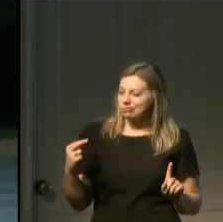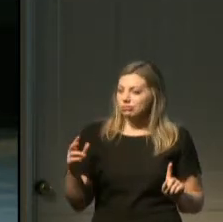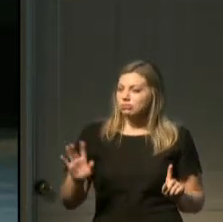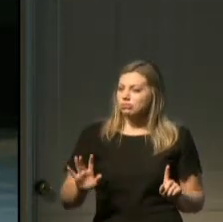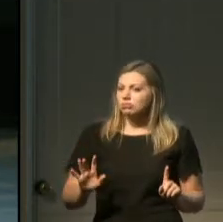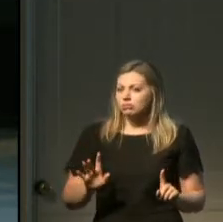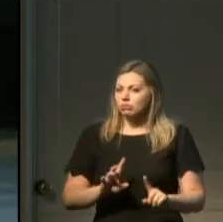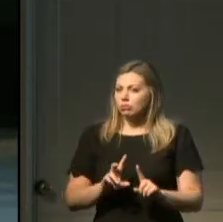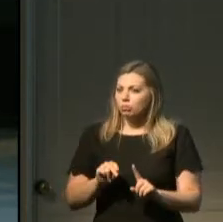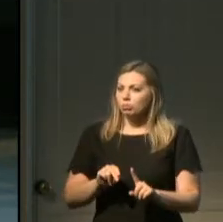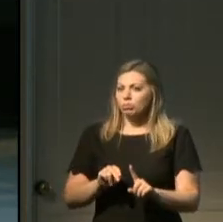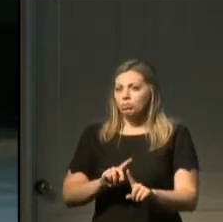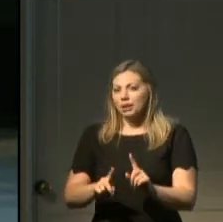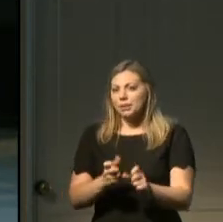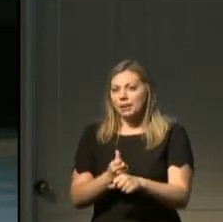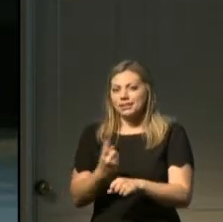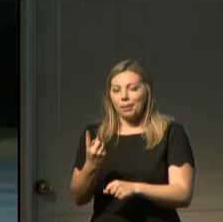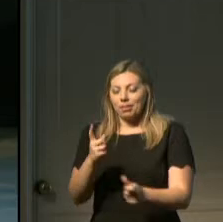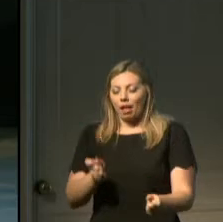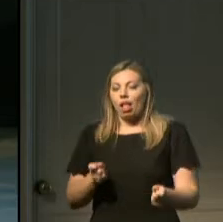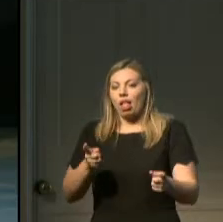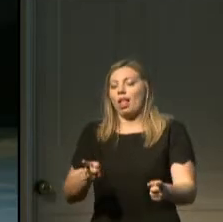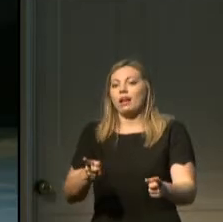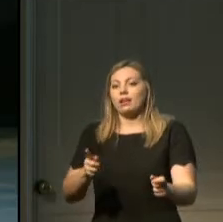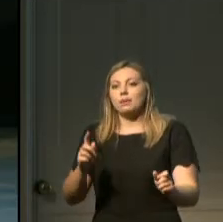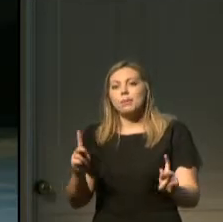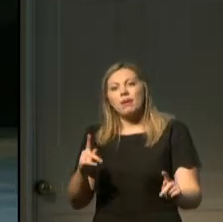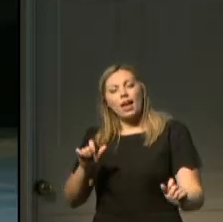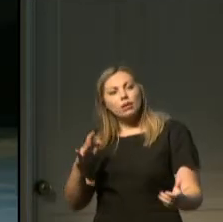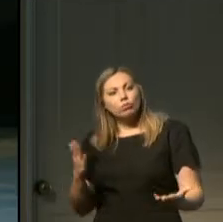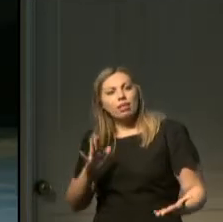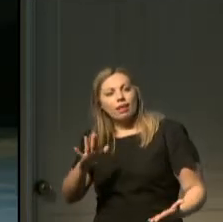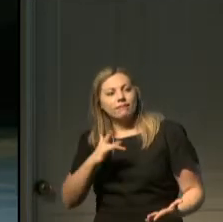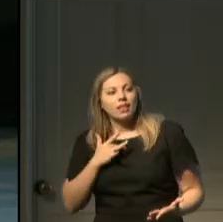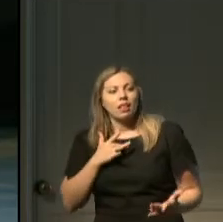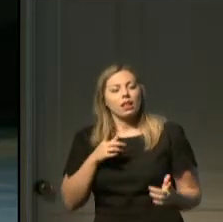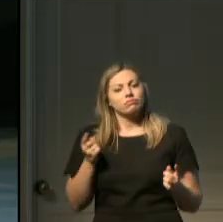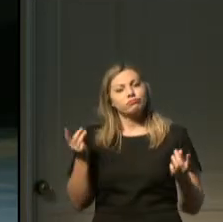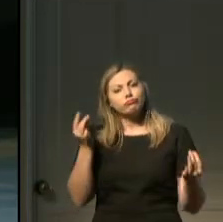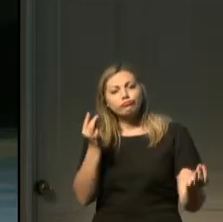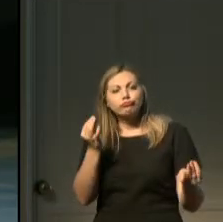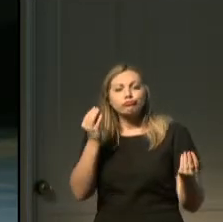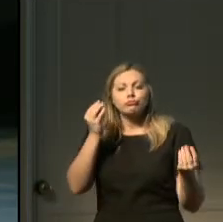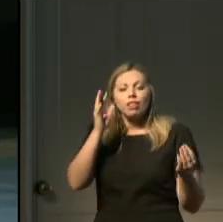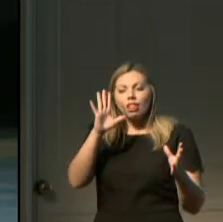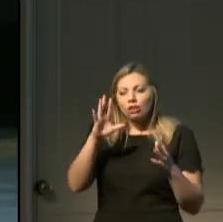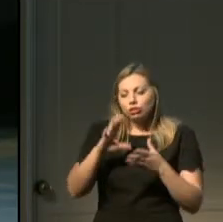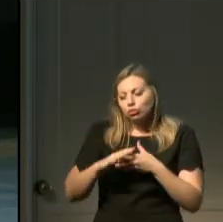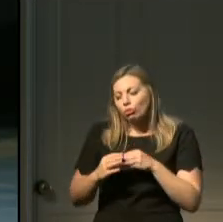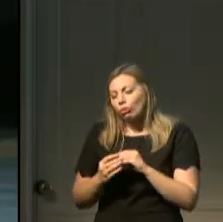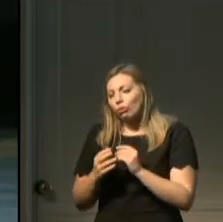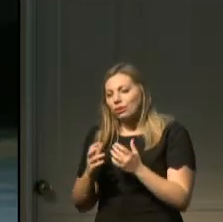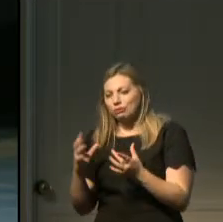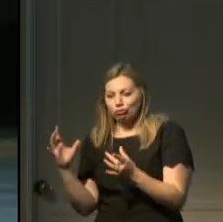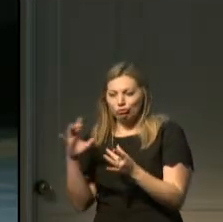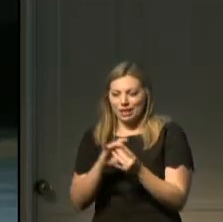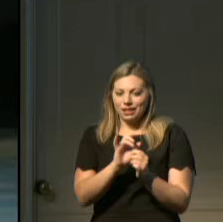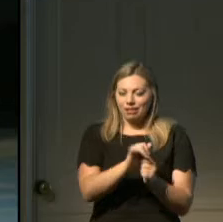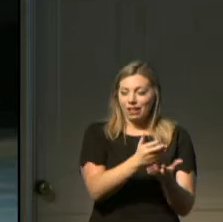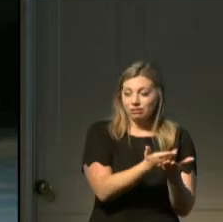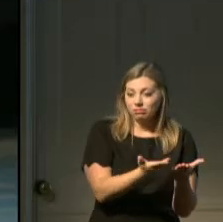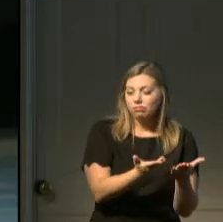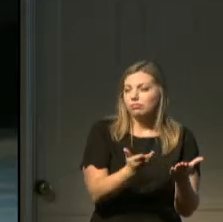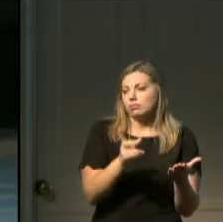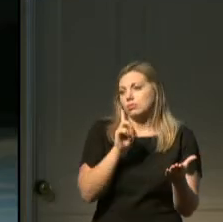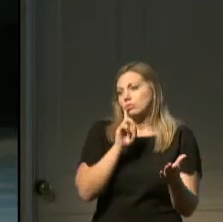by making an evocative thing that everyone gets to bring their own feelings, their own thoughts, their own stories that they tell around them, I think is much more powerful